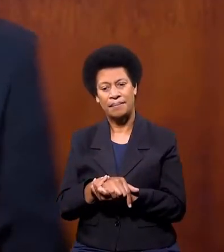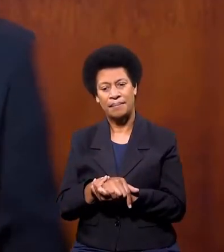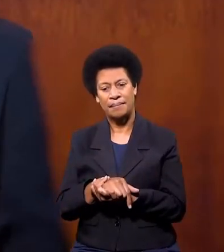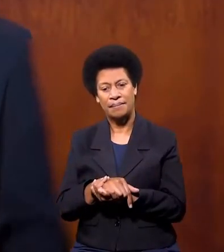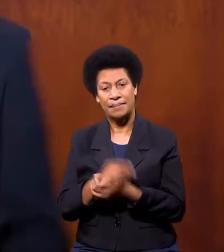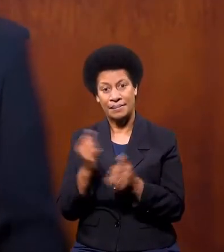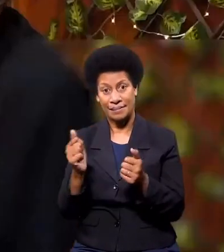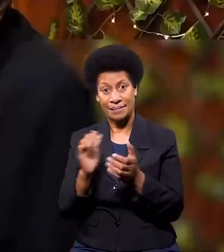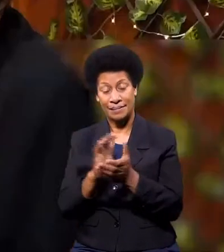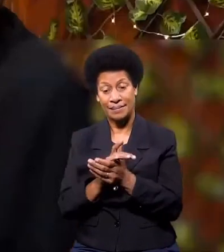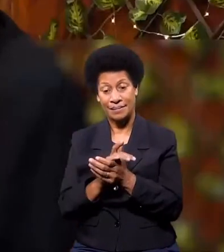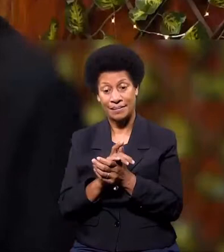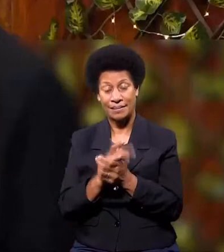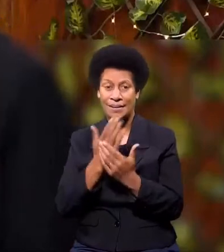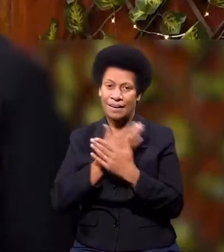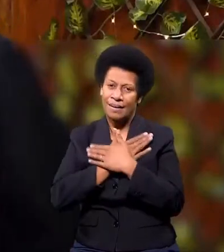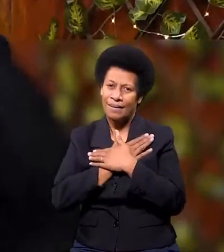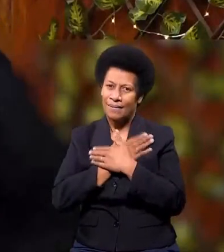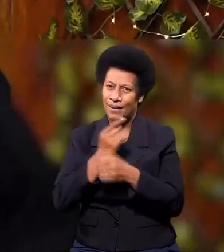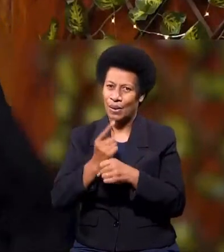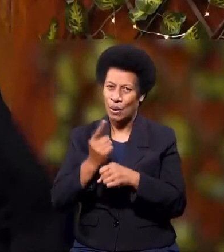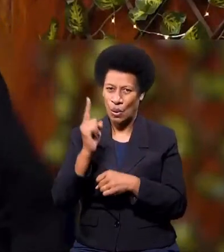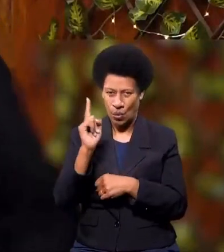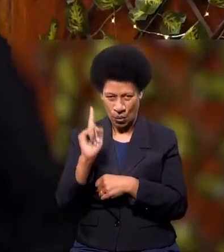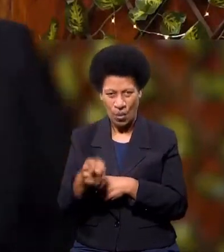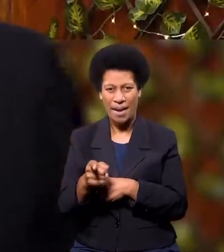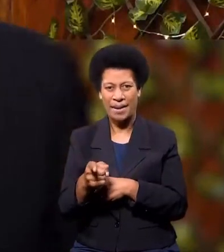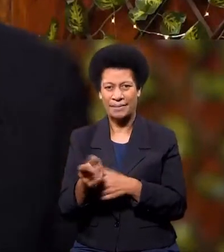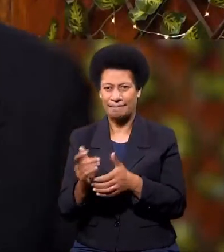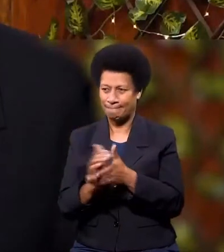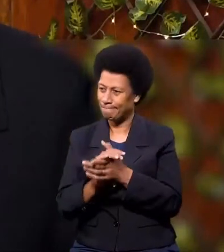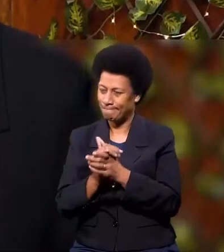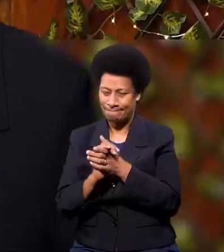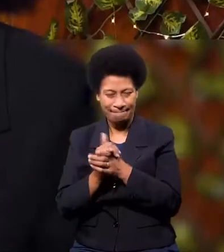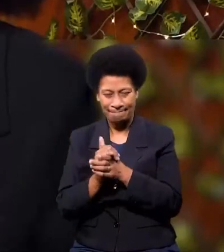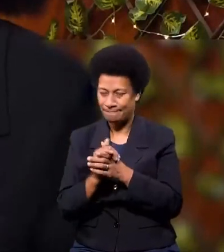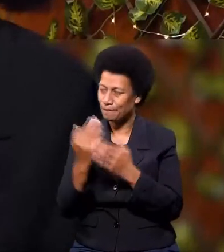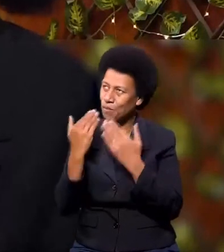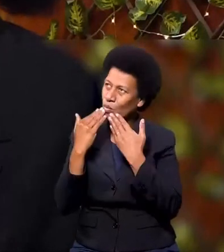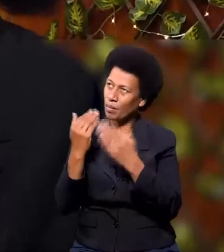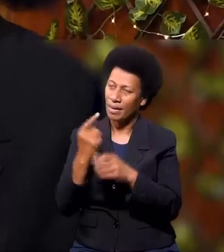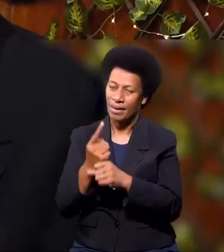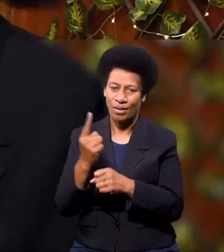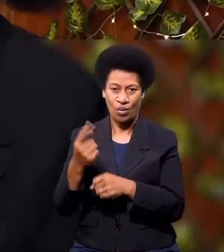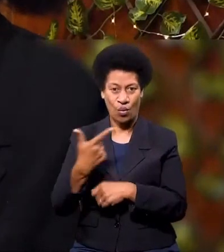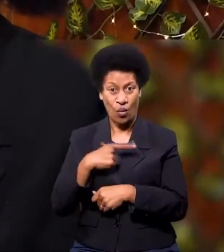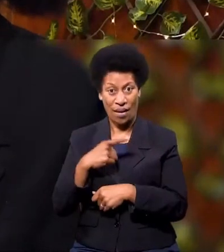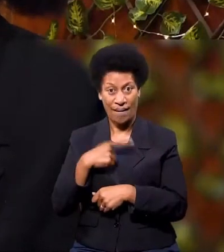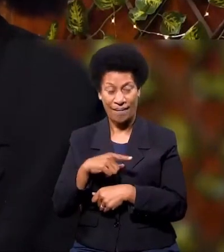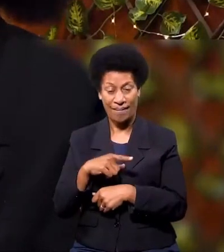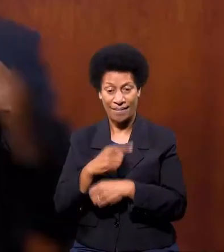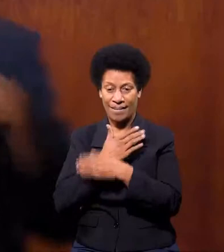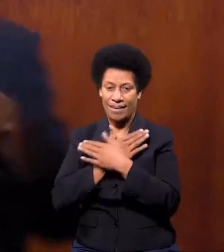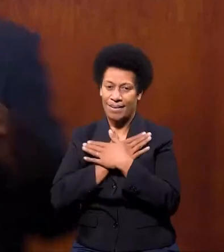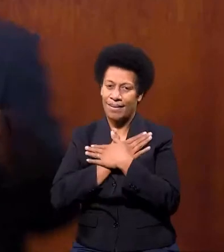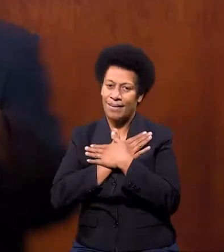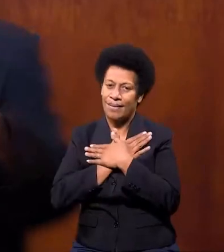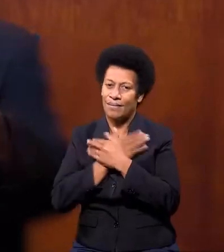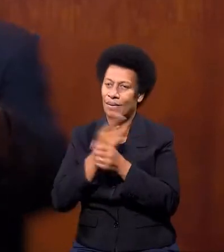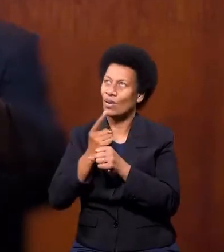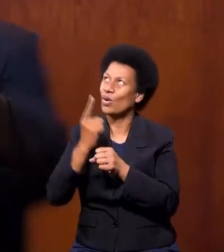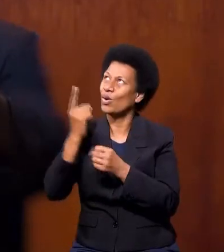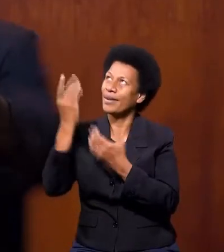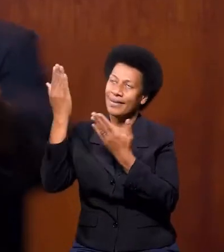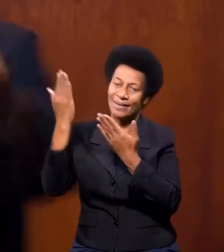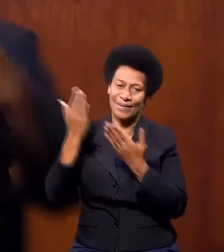Okay? Amen. Loving God. And that should be the motivation behind obeying God. Right. Because love, because of the